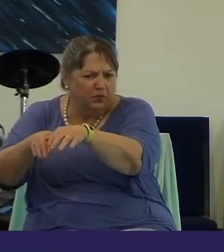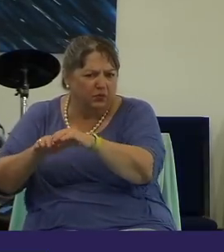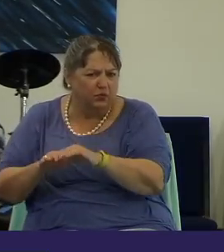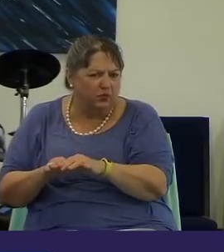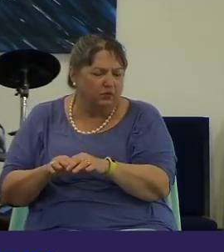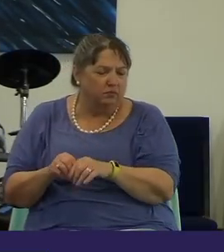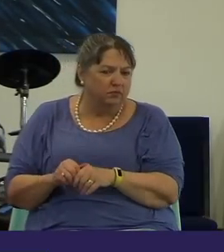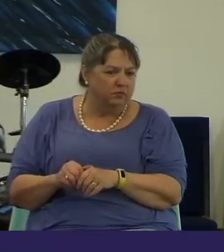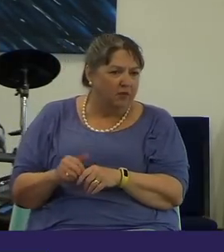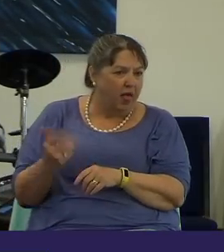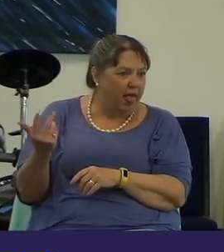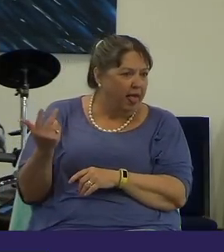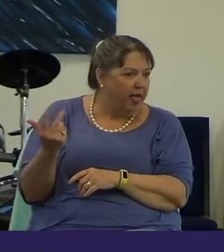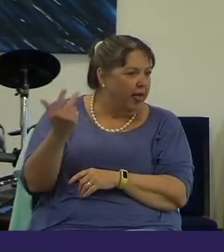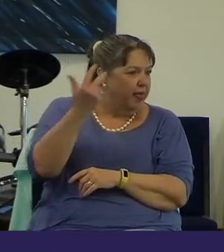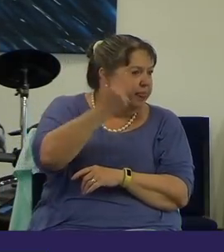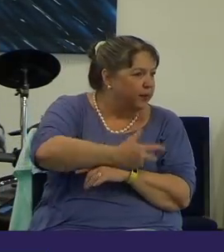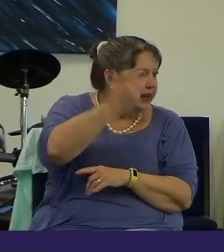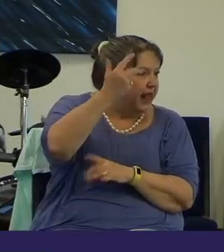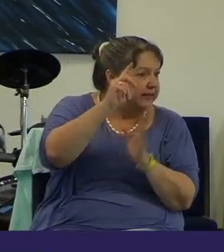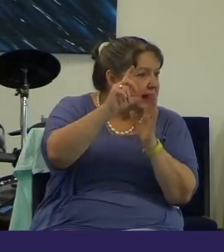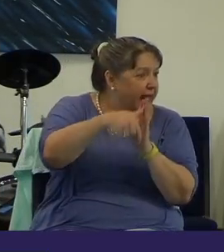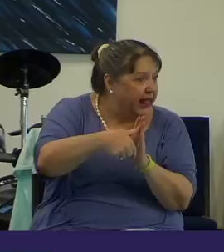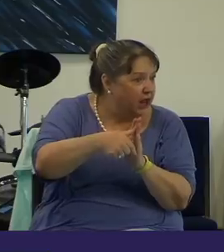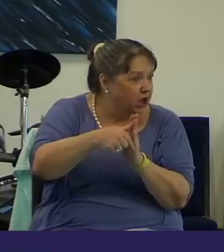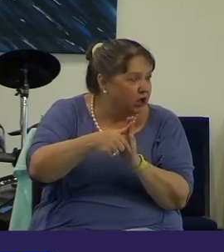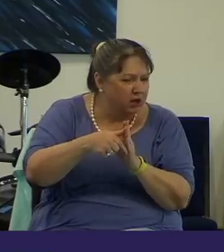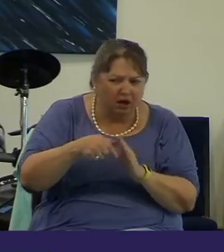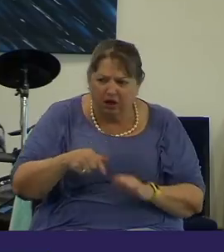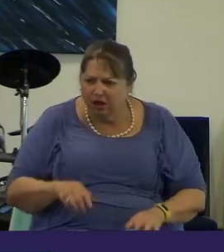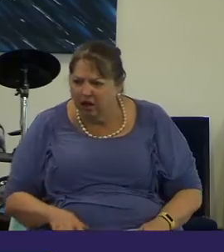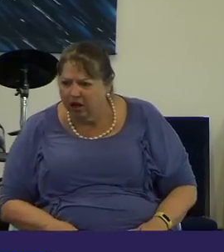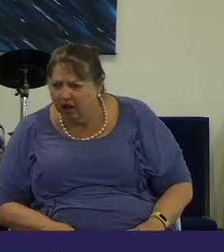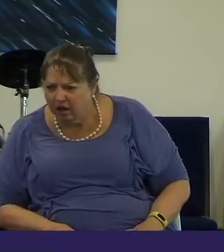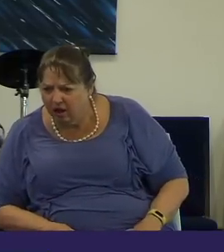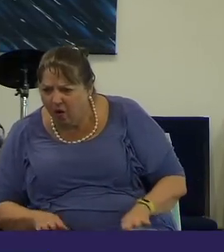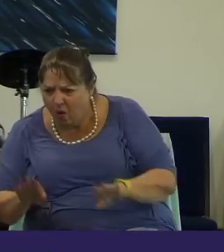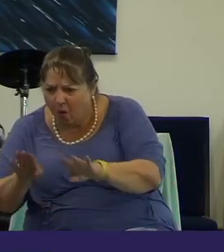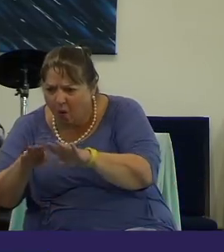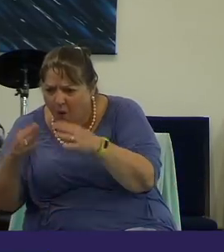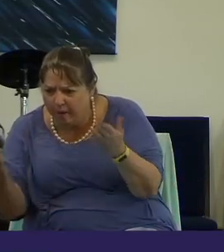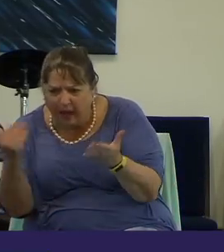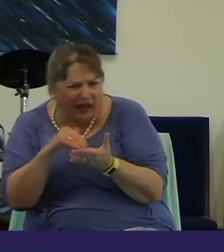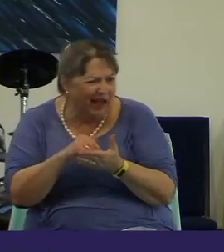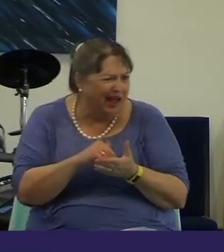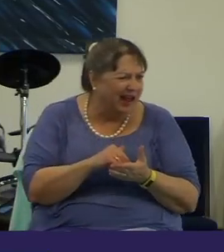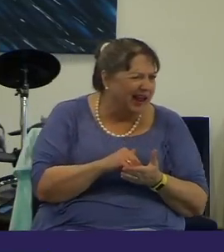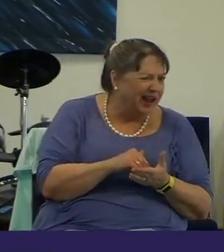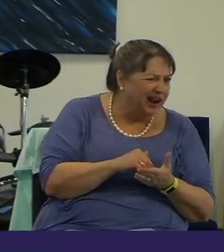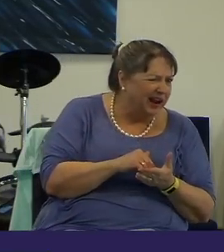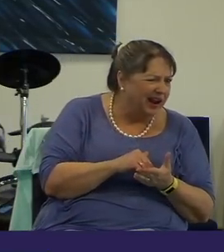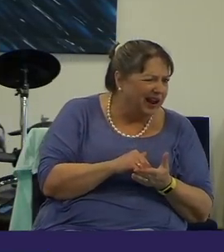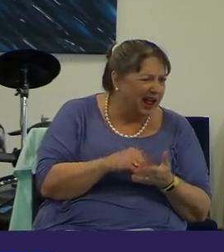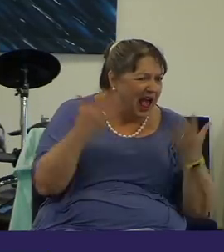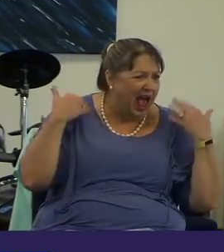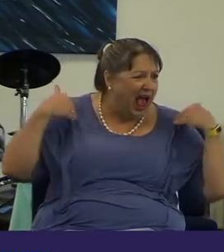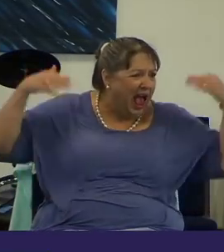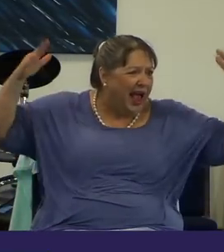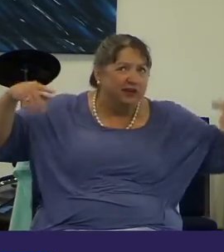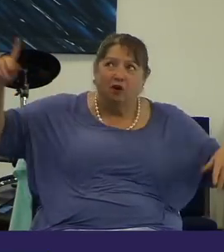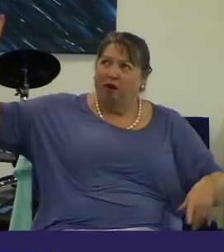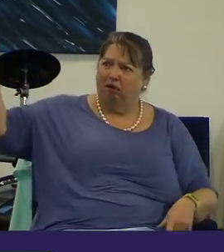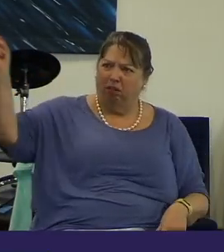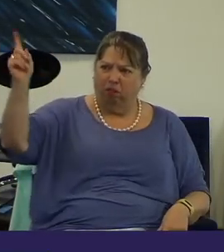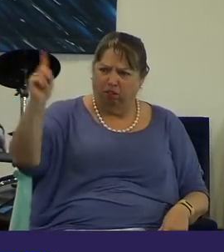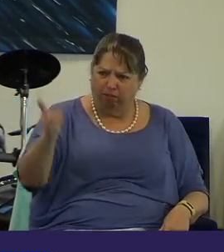the tomb was open. We're told in the book of Matthew that an angel came by way of an earthquake, and he removed the stone that